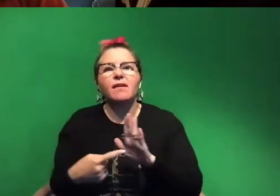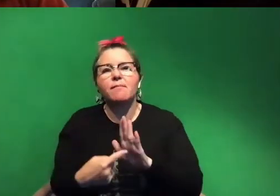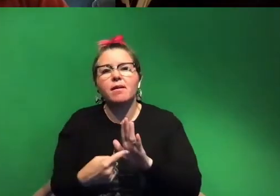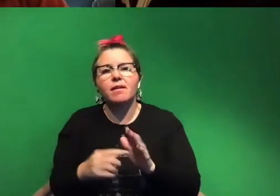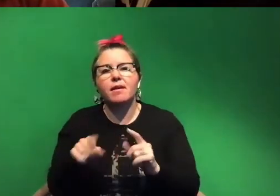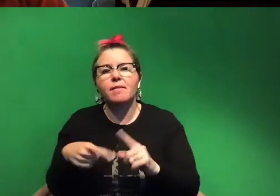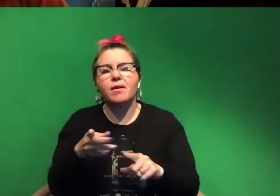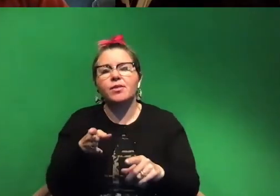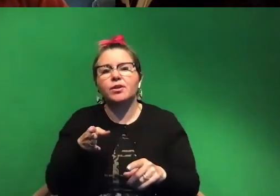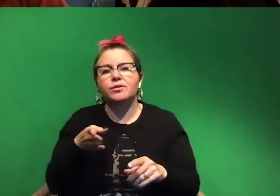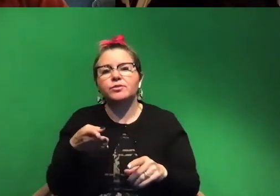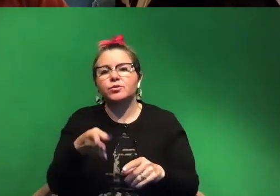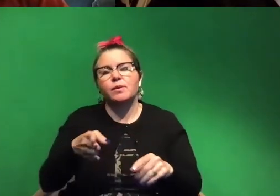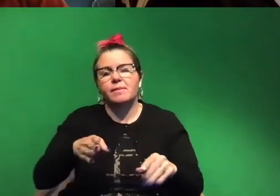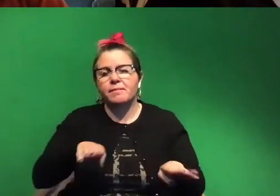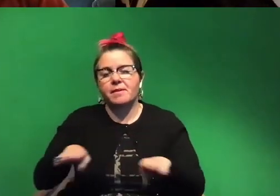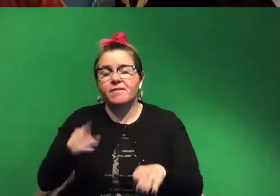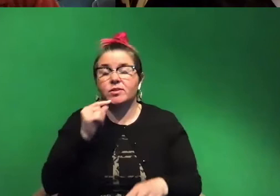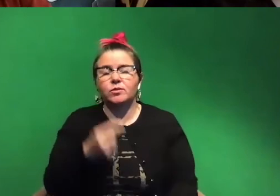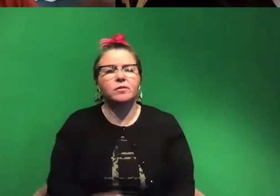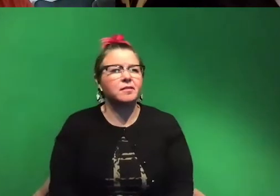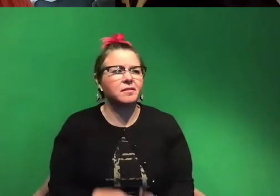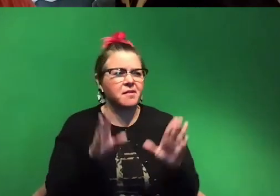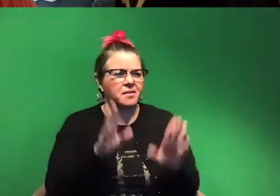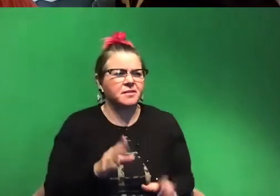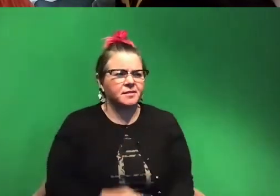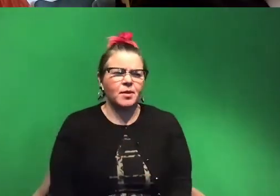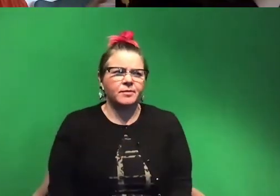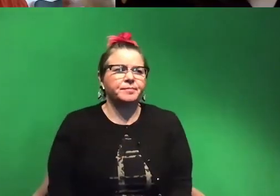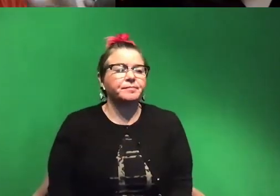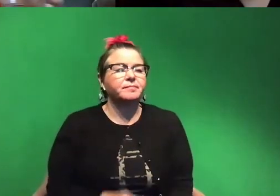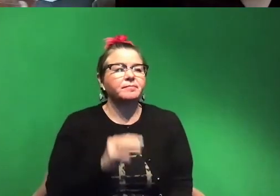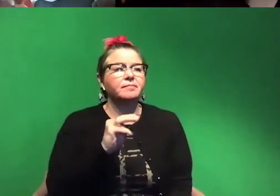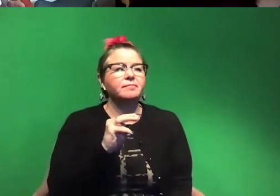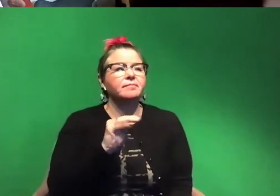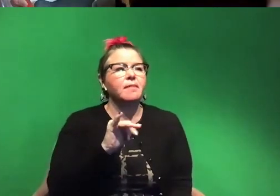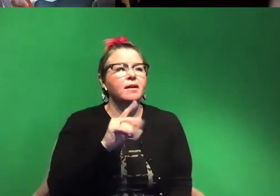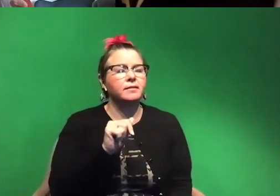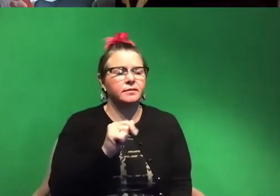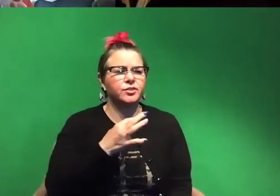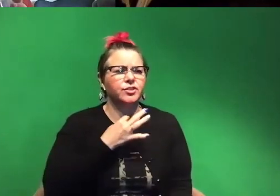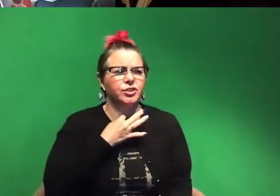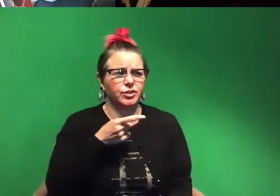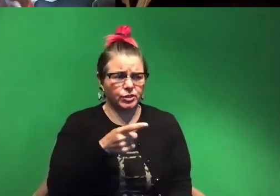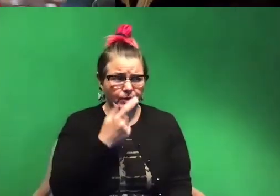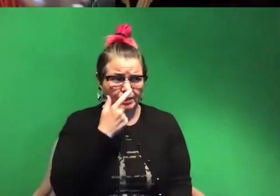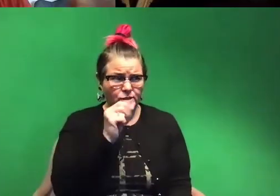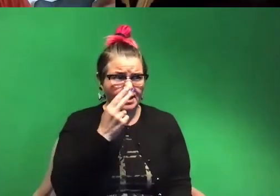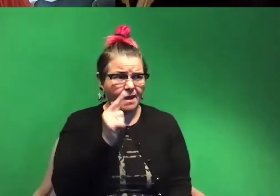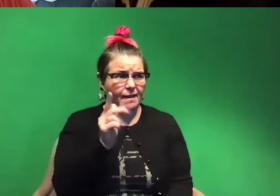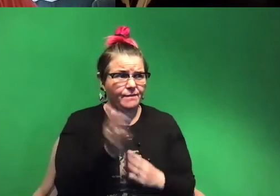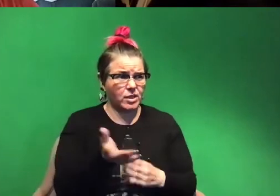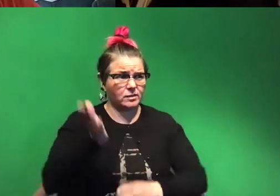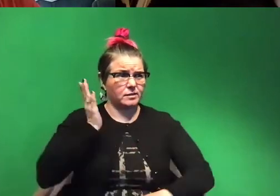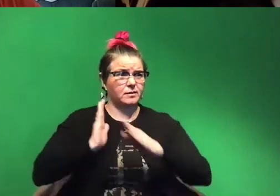swimming behavior. It's pretty cool. Awesome. That's super cool. Michael would like to know, were you interested in hagfish all the way back to when you were